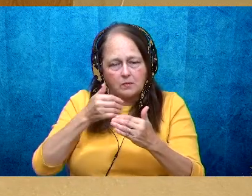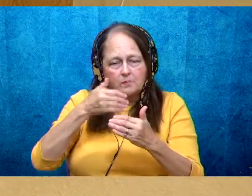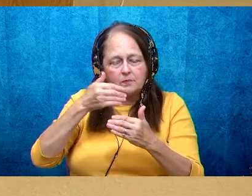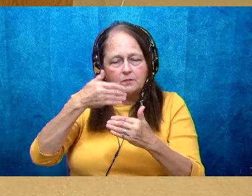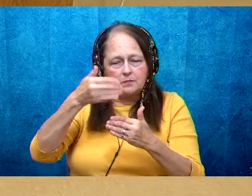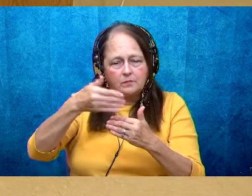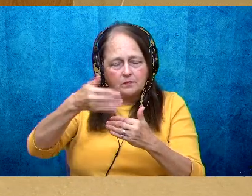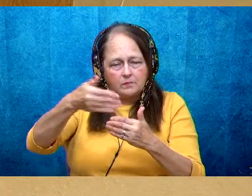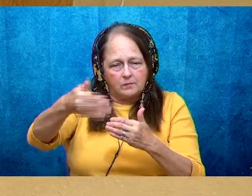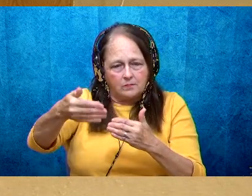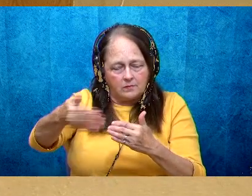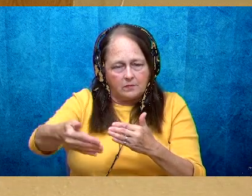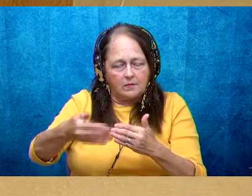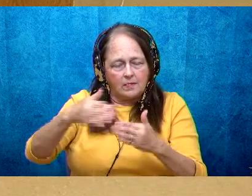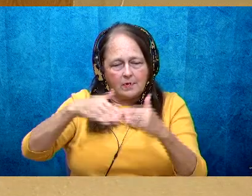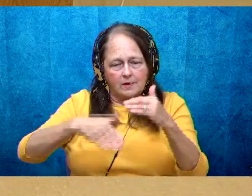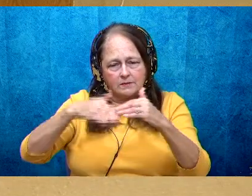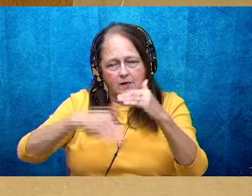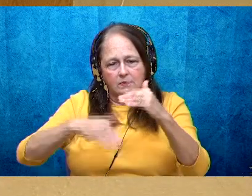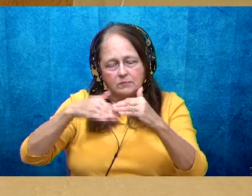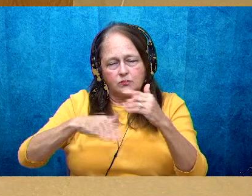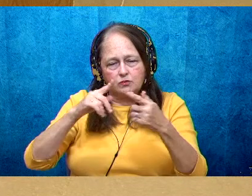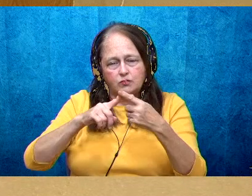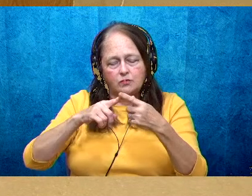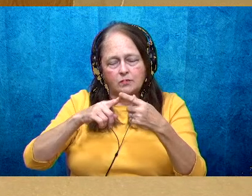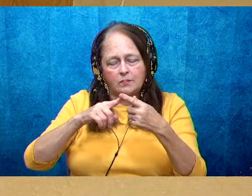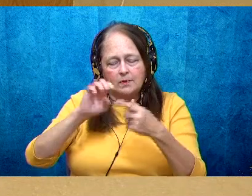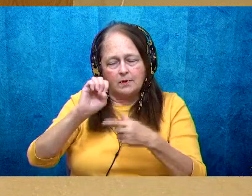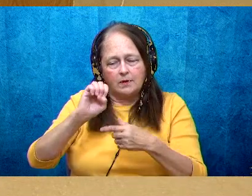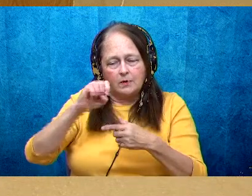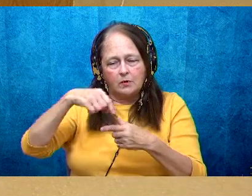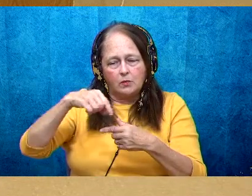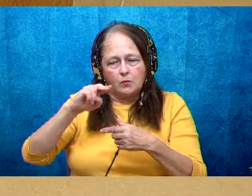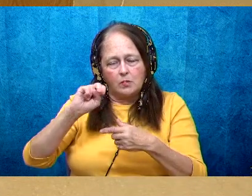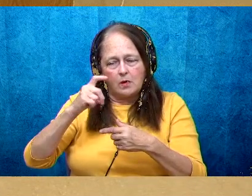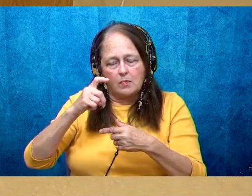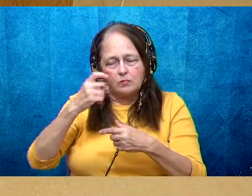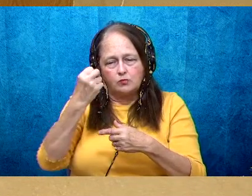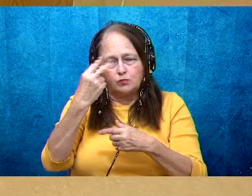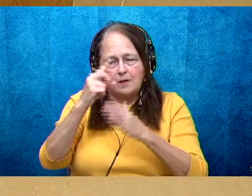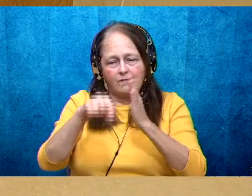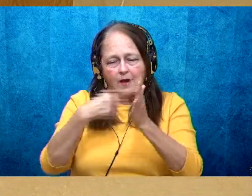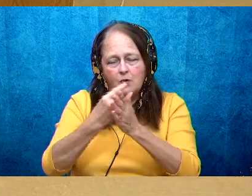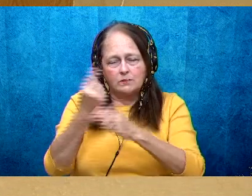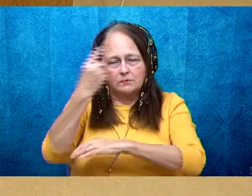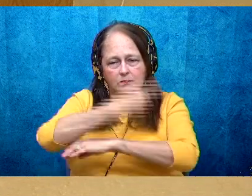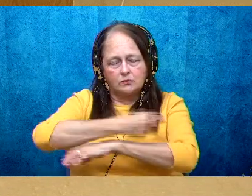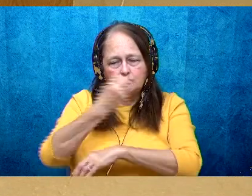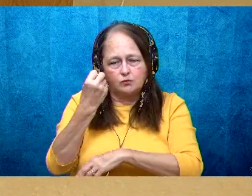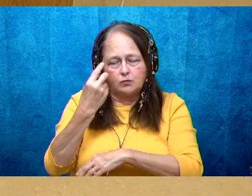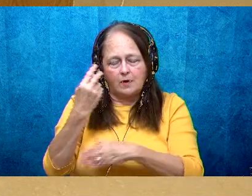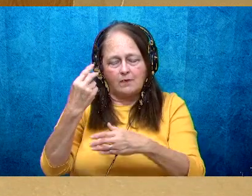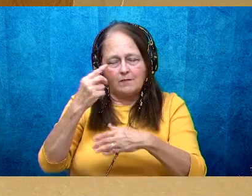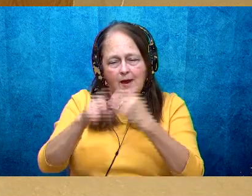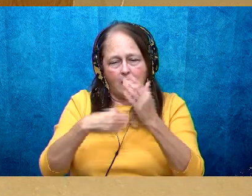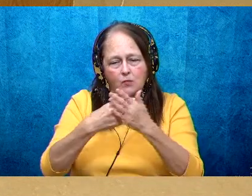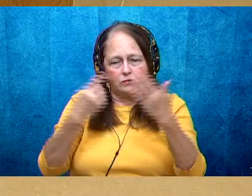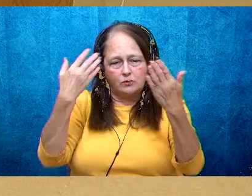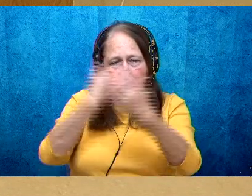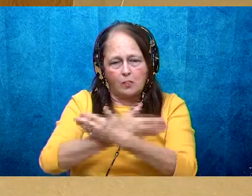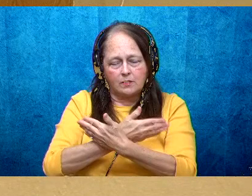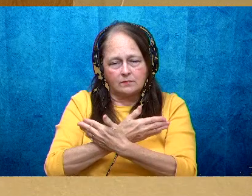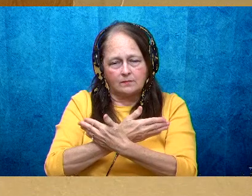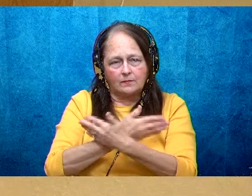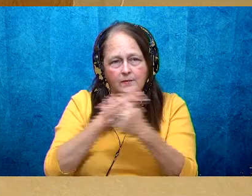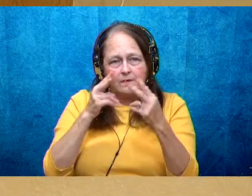little bit less. And then a little bit less. And a little bit less. Until we get to the equinox where we have 12 hours of daylight, 12 hours of darkness.